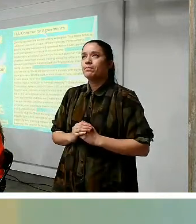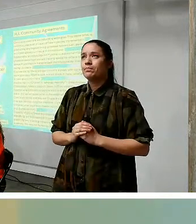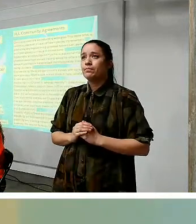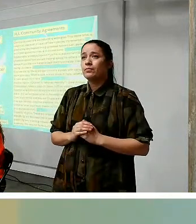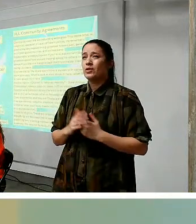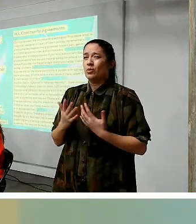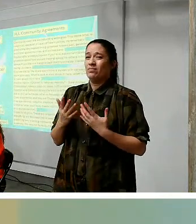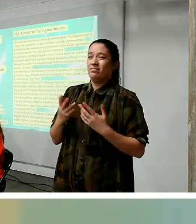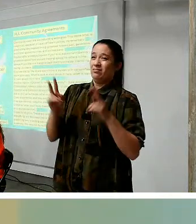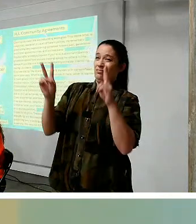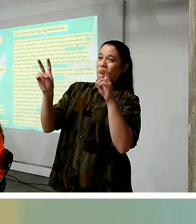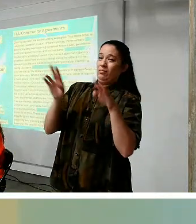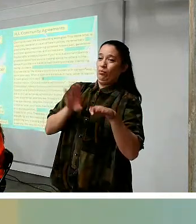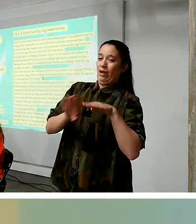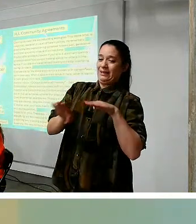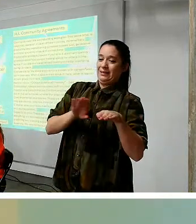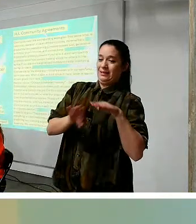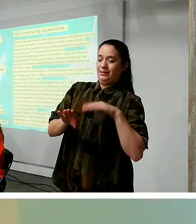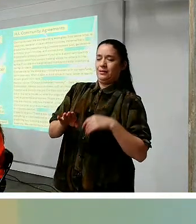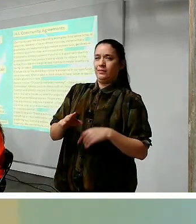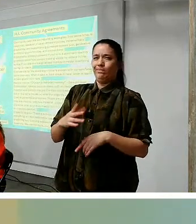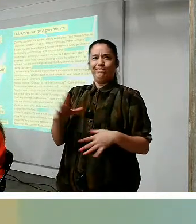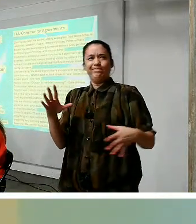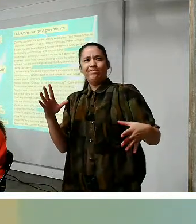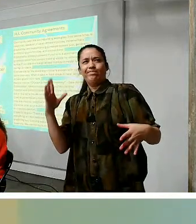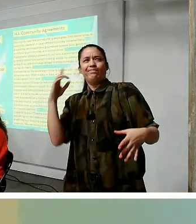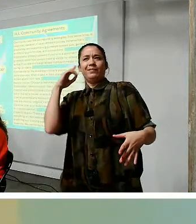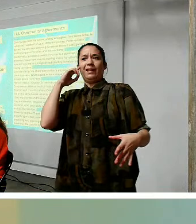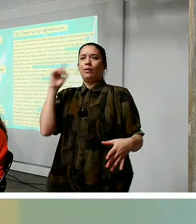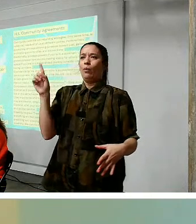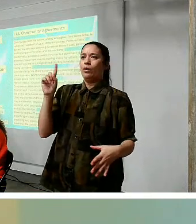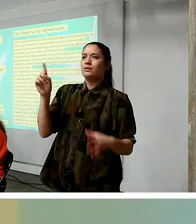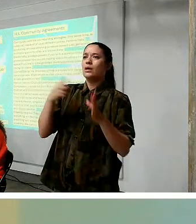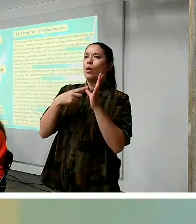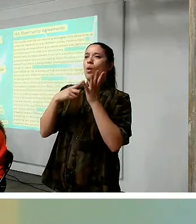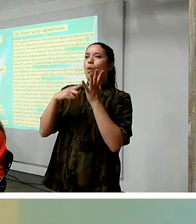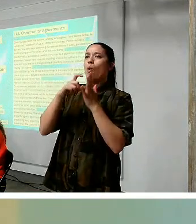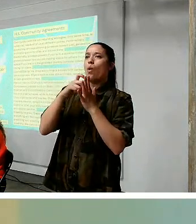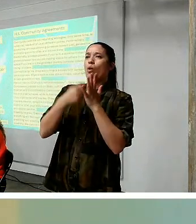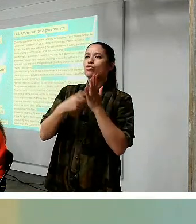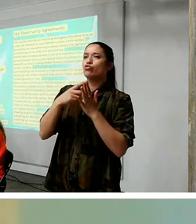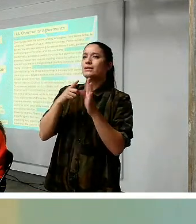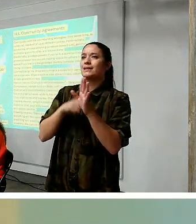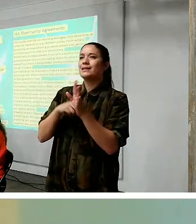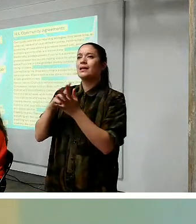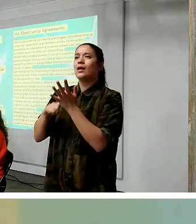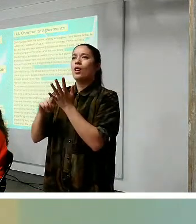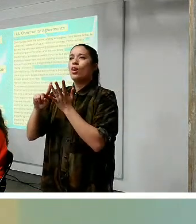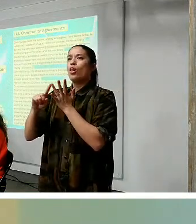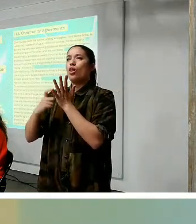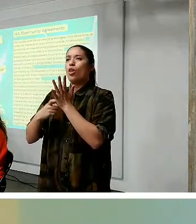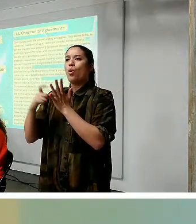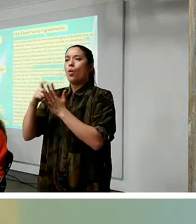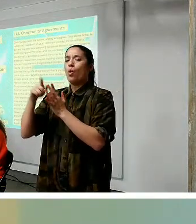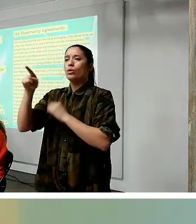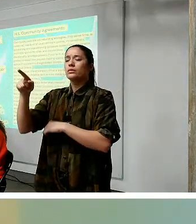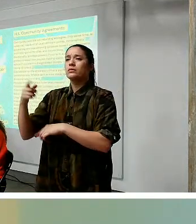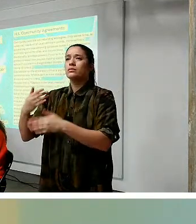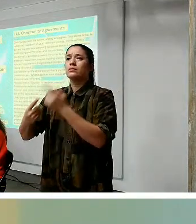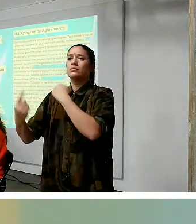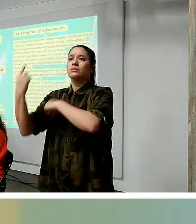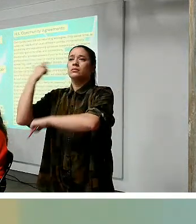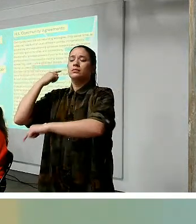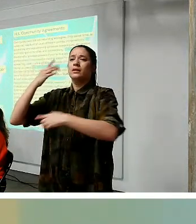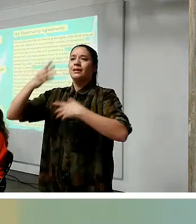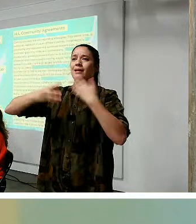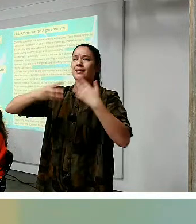practice, I think about Audre Lorde, who gave a speech at a graduation ceremony in 1989,